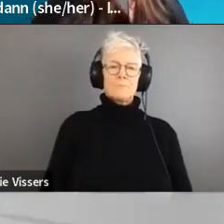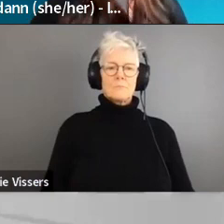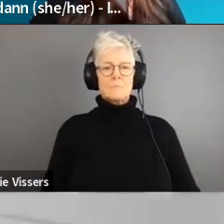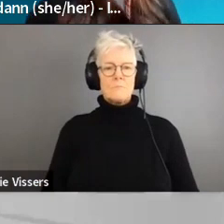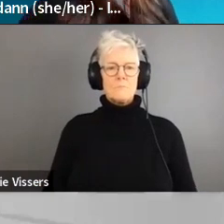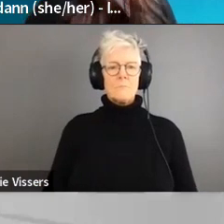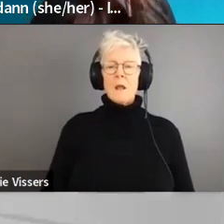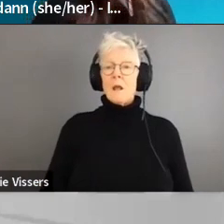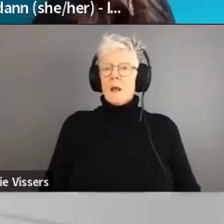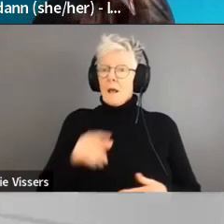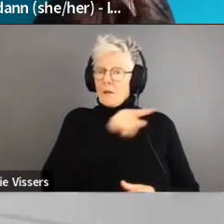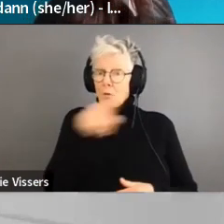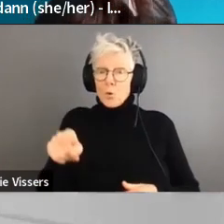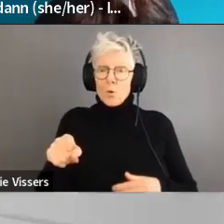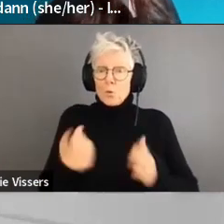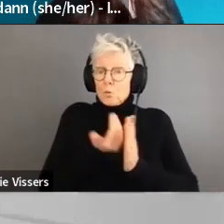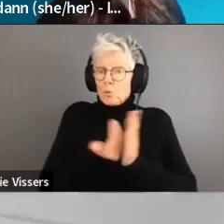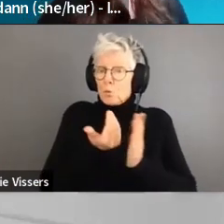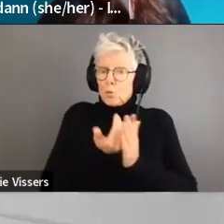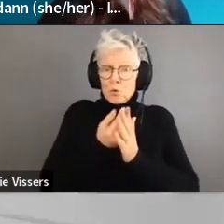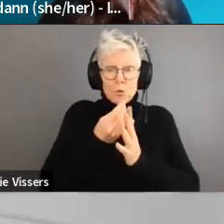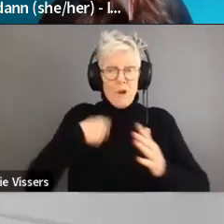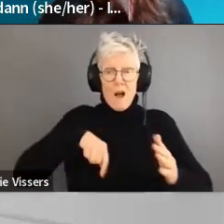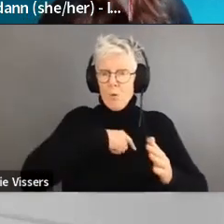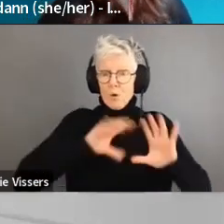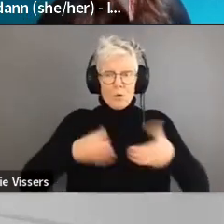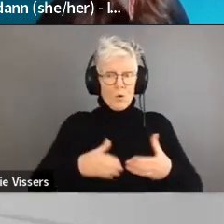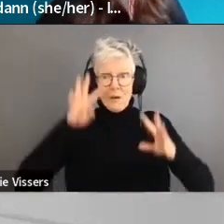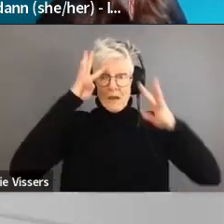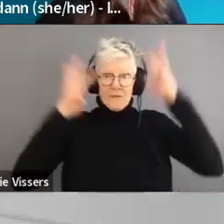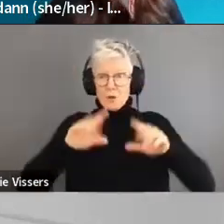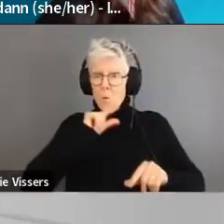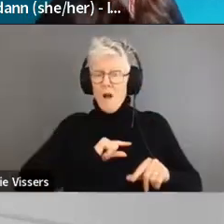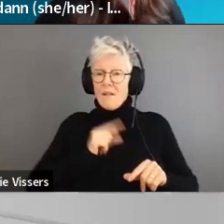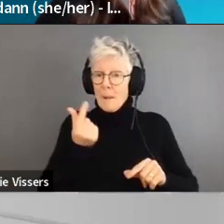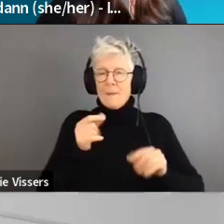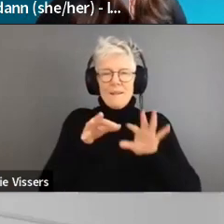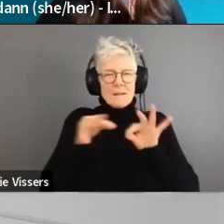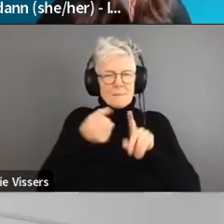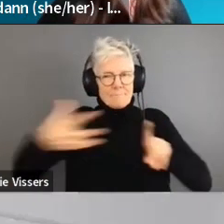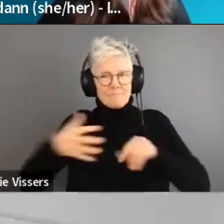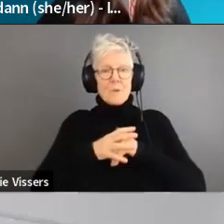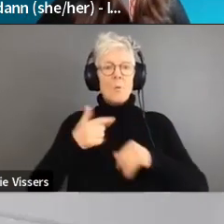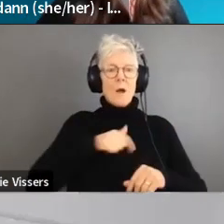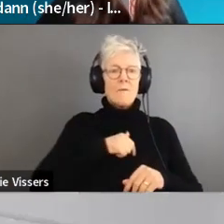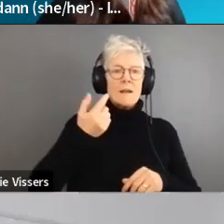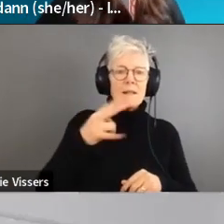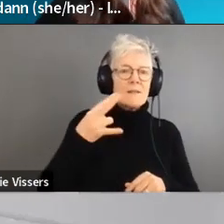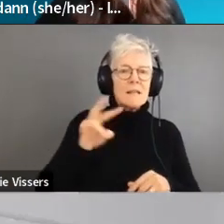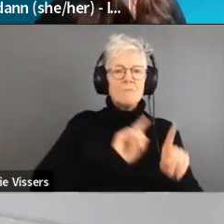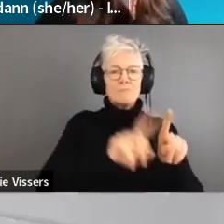In case some of you are new to Innovation Guelph, I will give you a very quick background. Innovation Guelph is one of 17 regional innovation centers